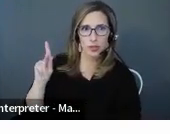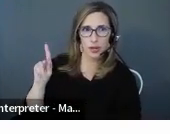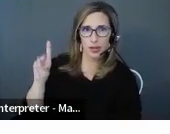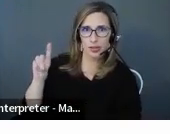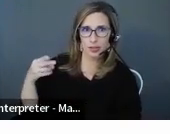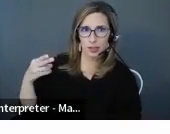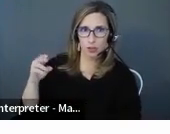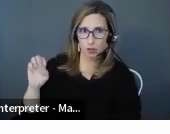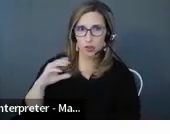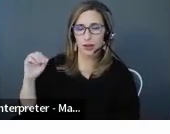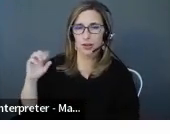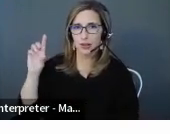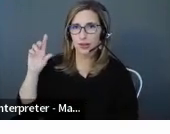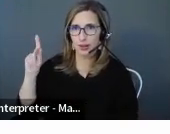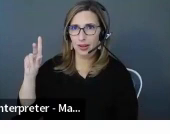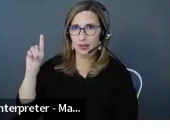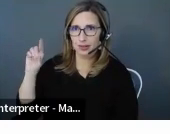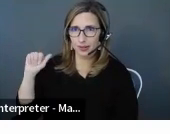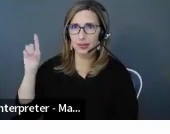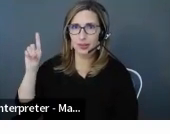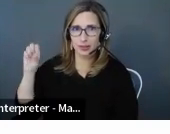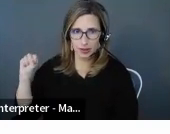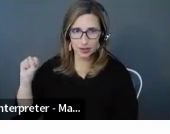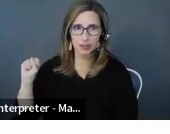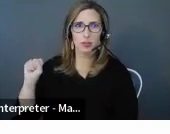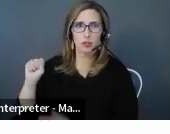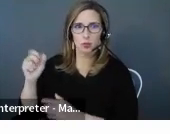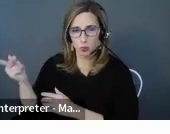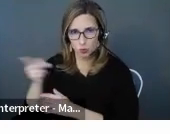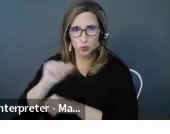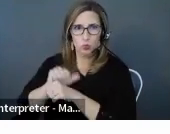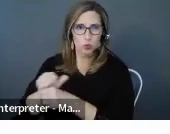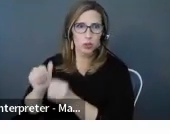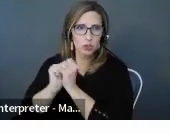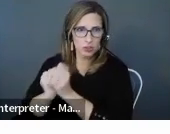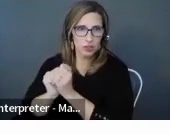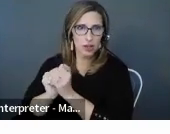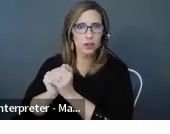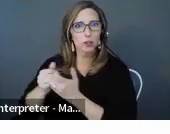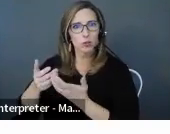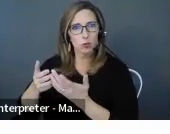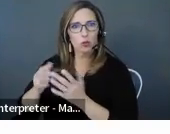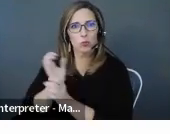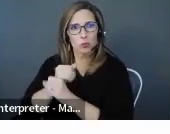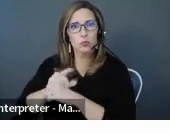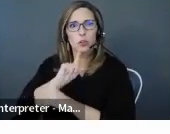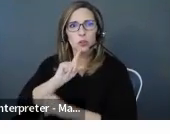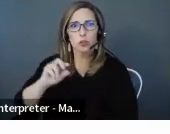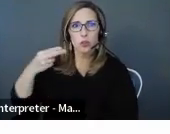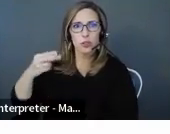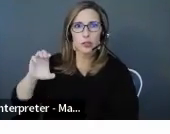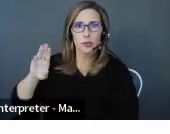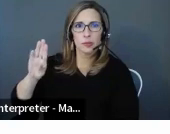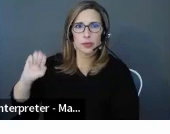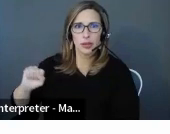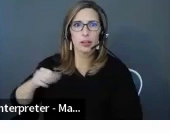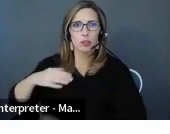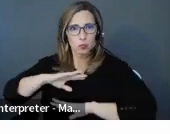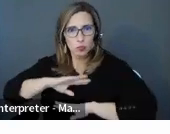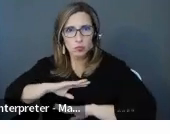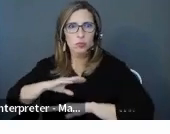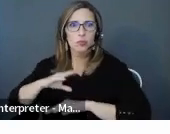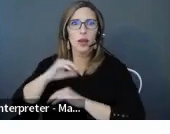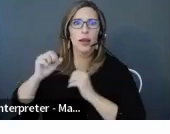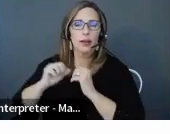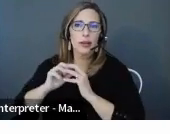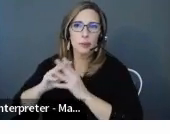KDADS collaborate in developing operating agency priorities to meet HCBS assurances and minimum standards of services and